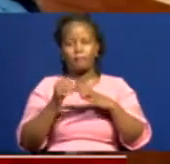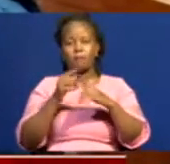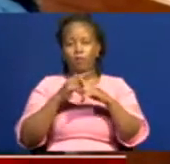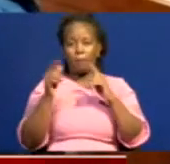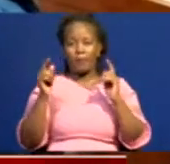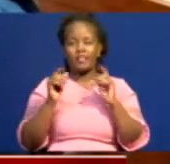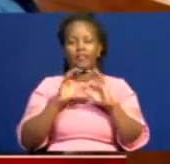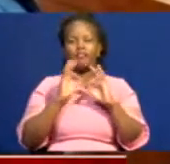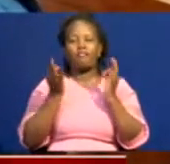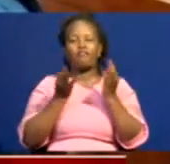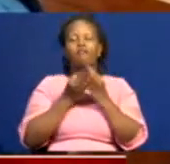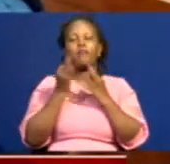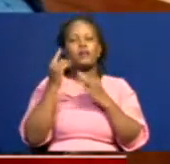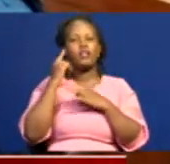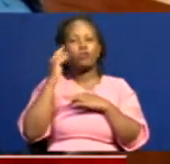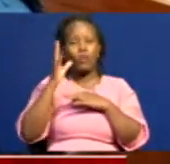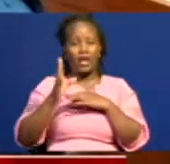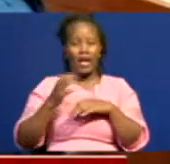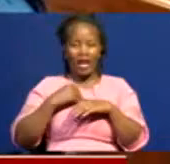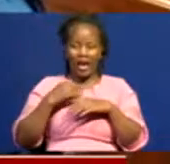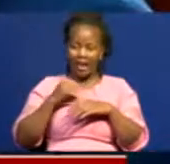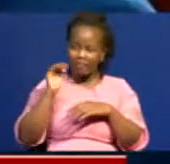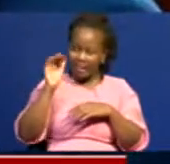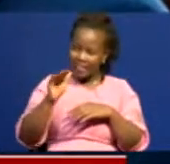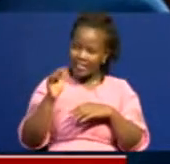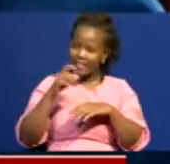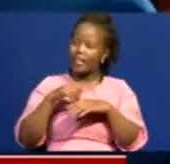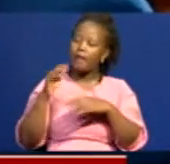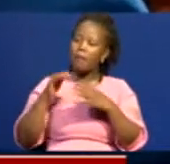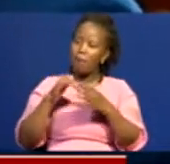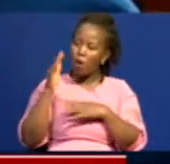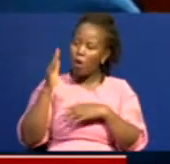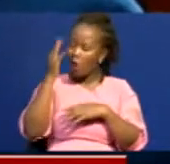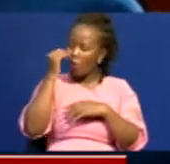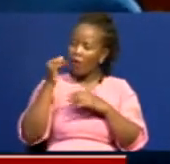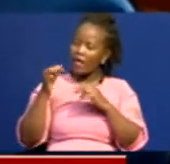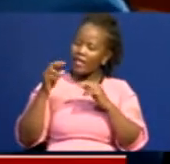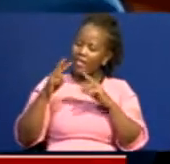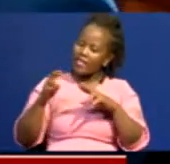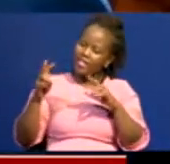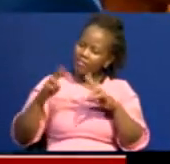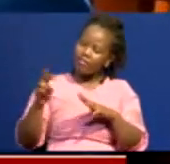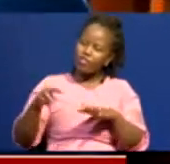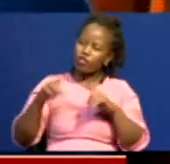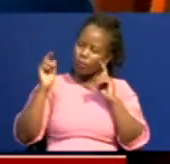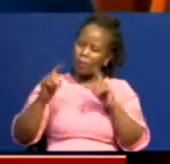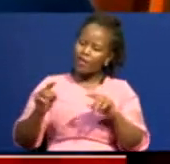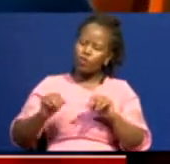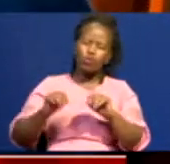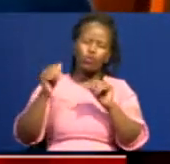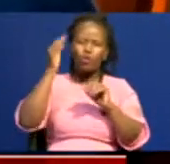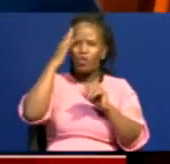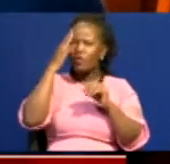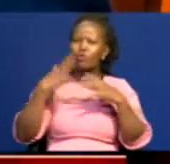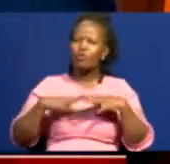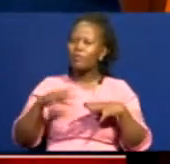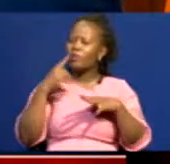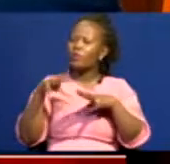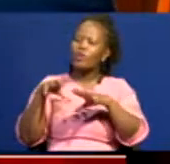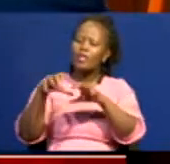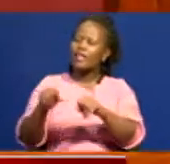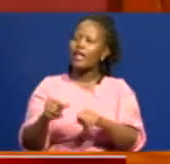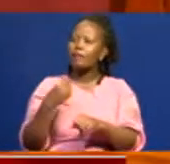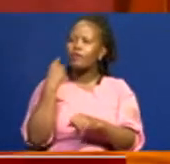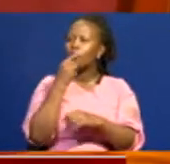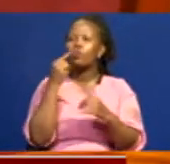has requested for more time to seek direction, saying they want the investigations to continue to know the abductors and what was their motive. Mr.